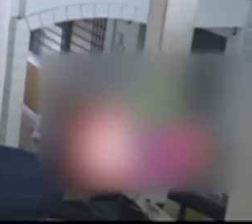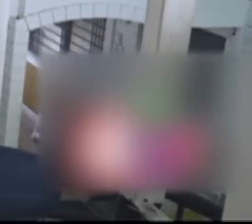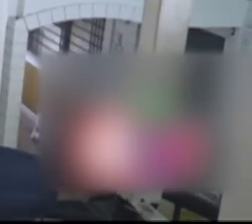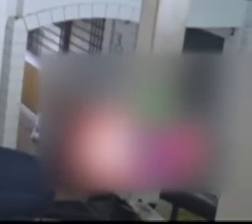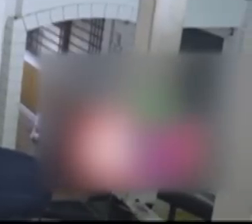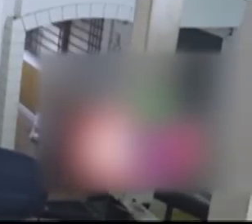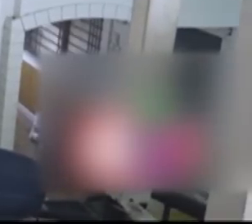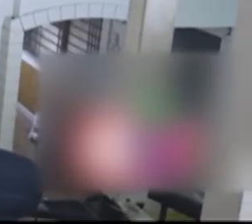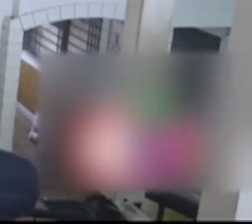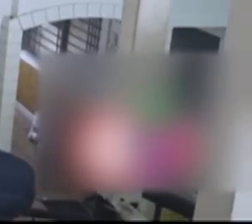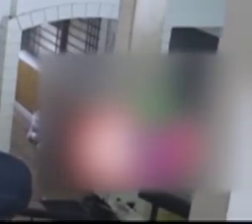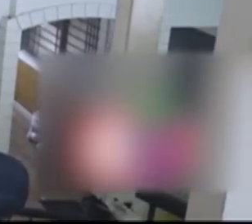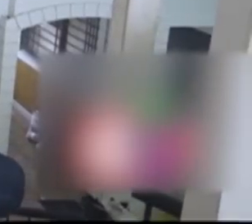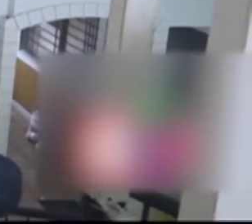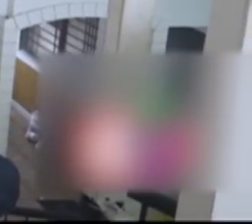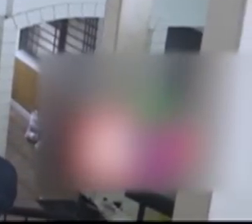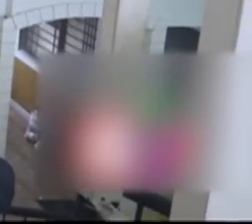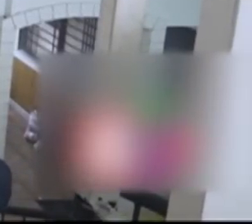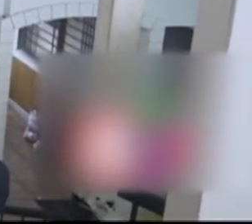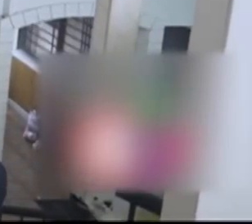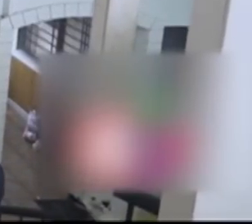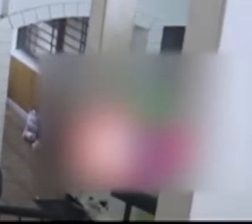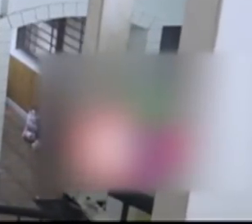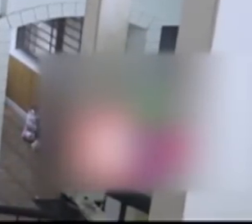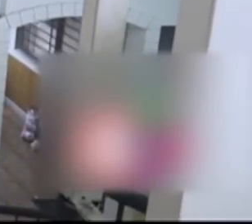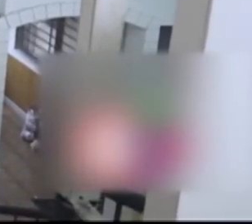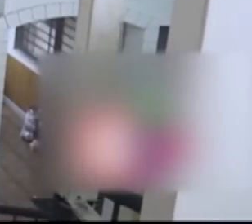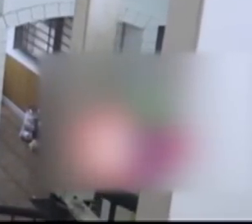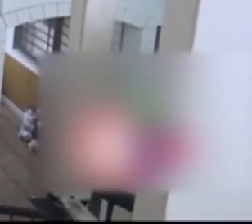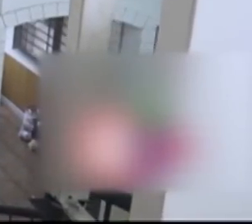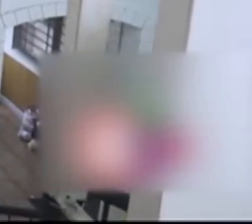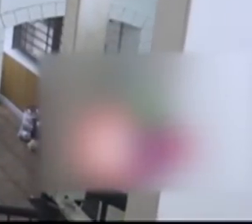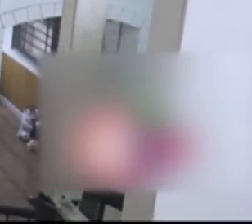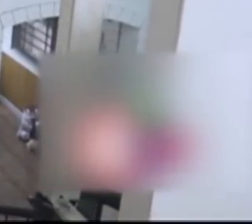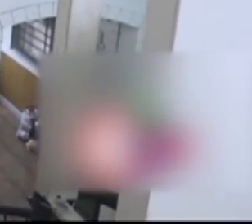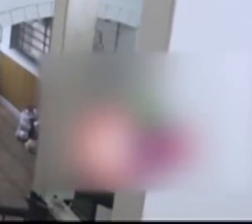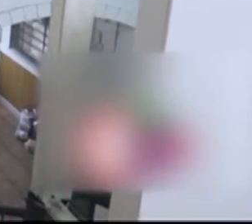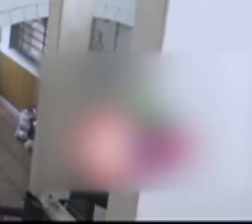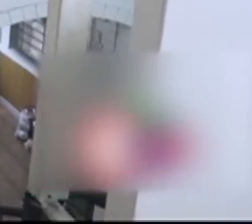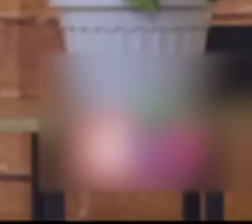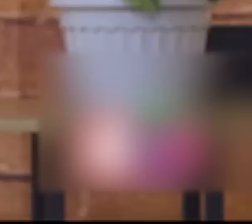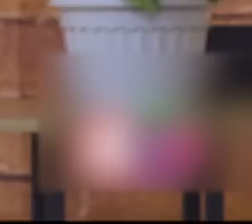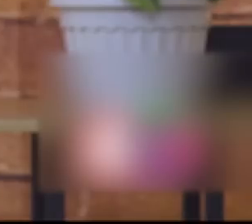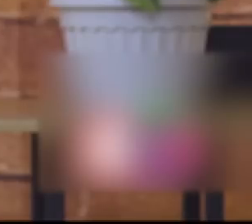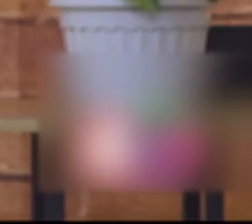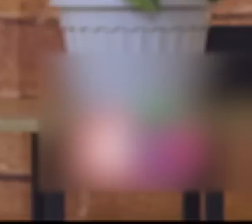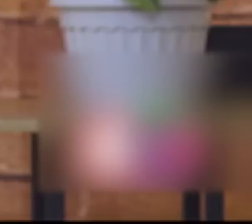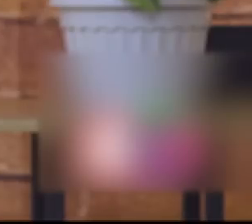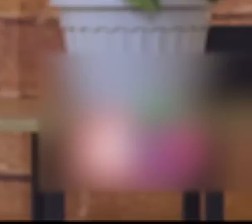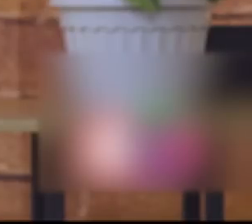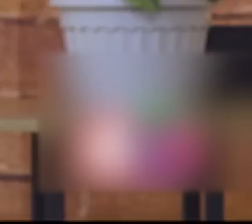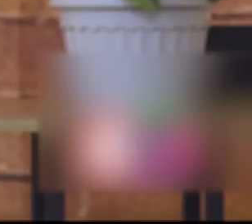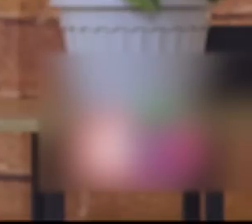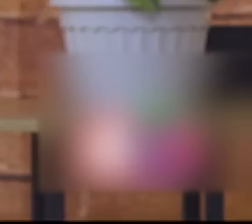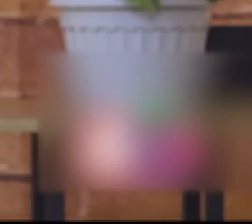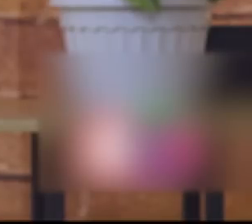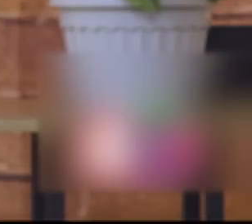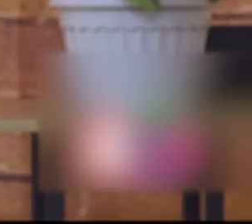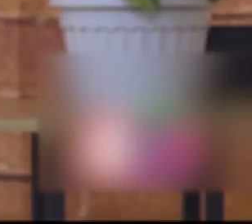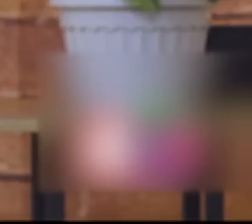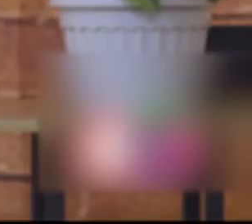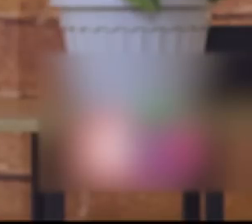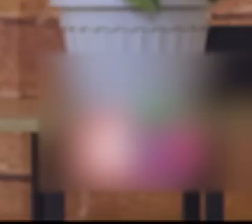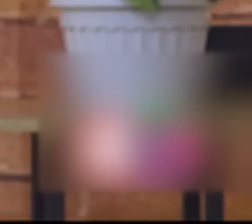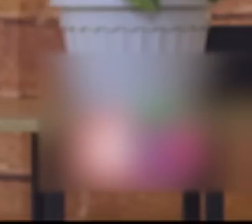thank you for my healing. We declare your grace upon us as we put our trust into you. We choose to believe His promises that we are